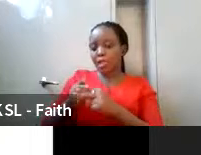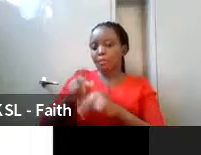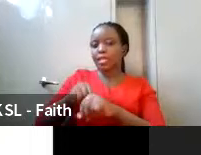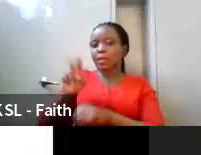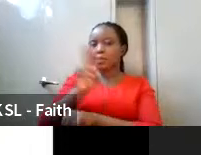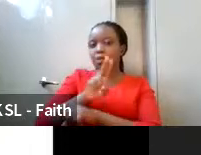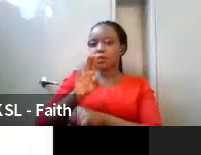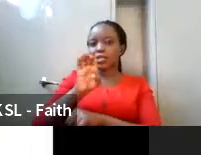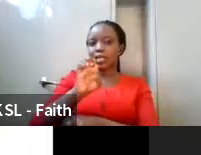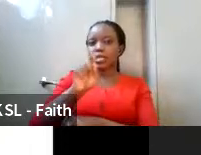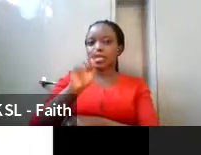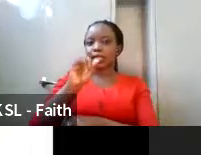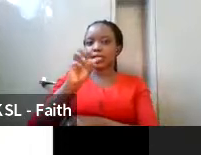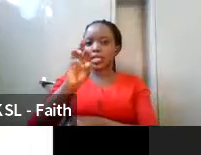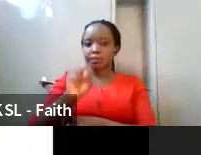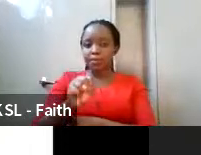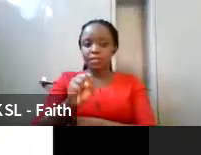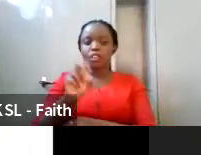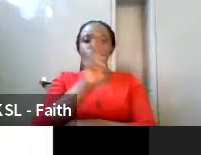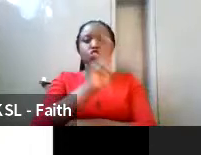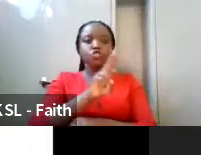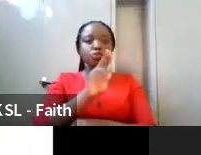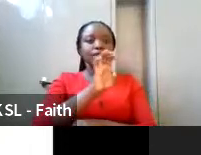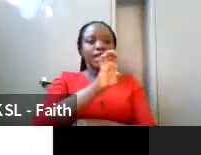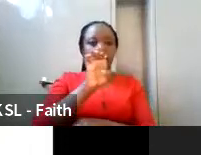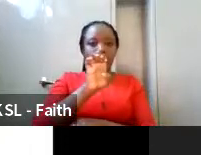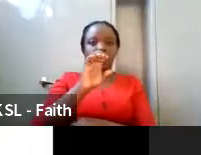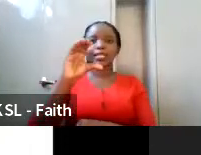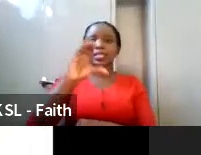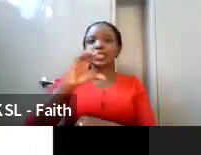eTIMS via the eCitizen platform?